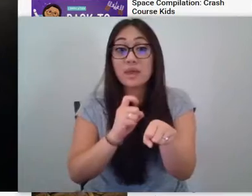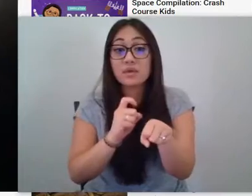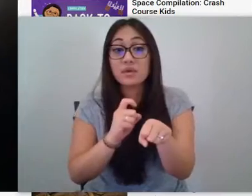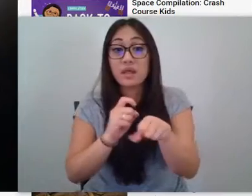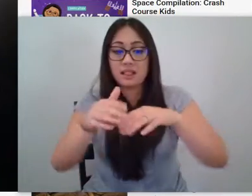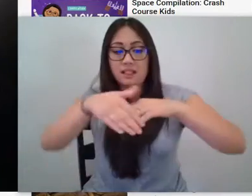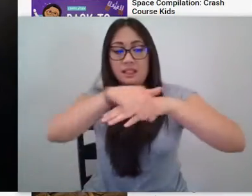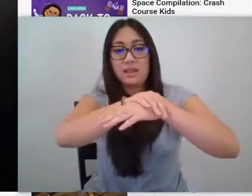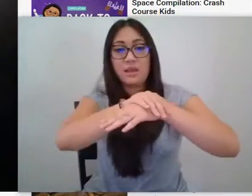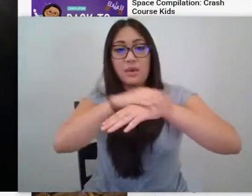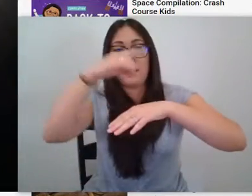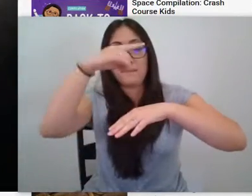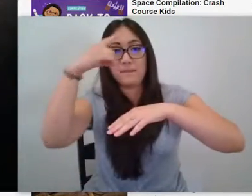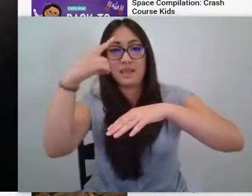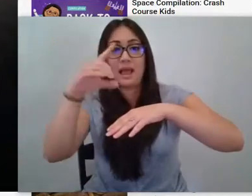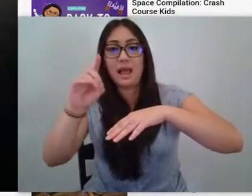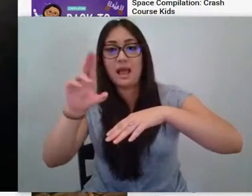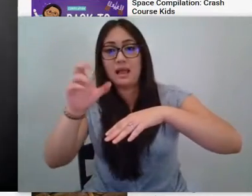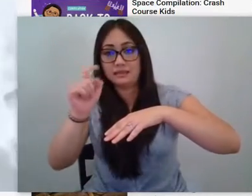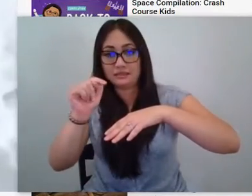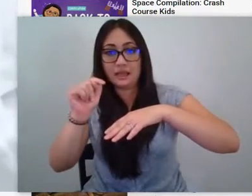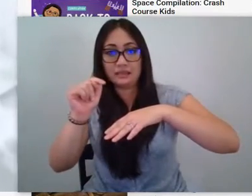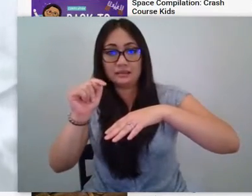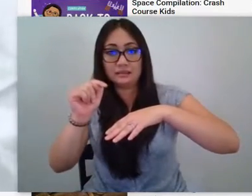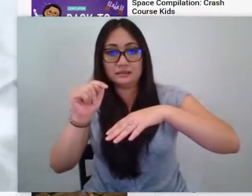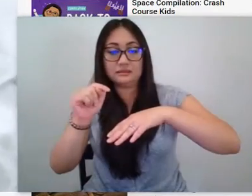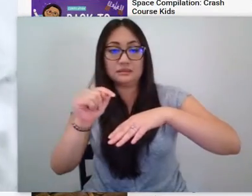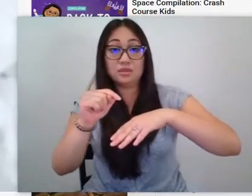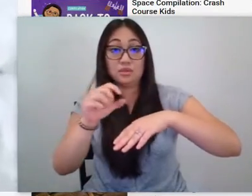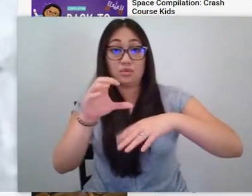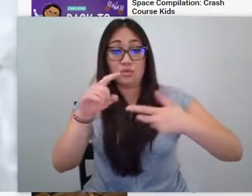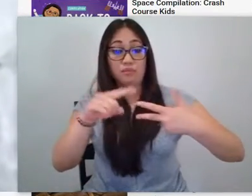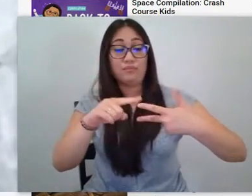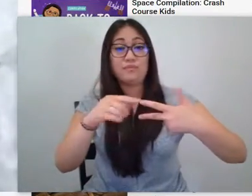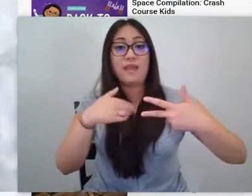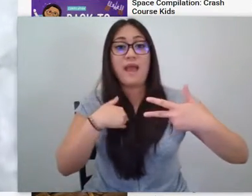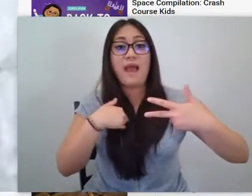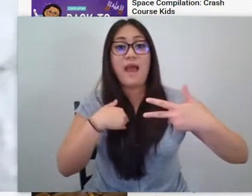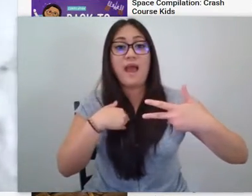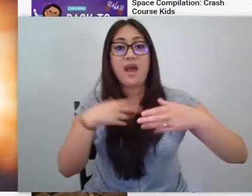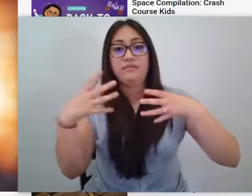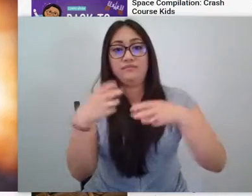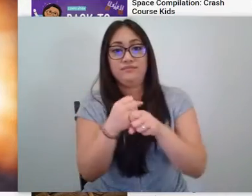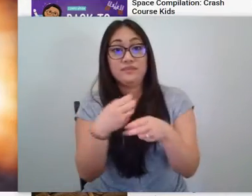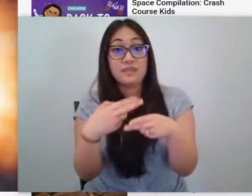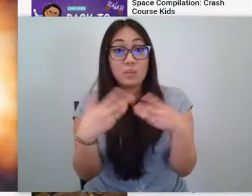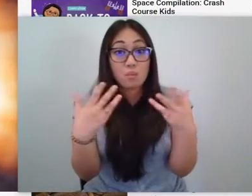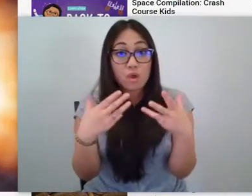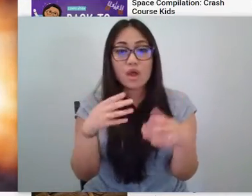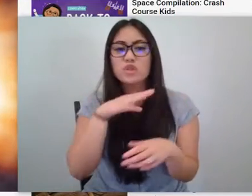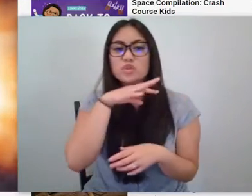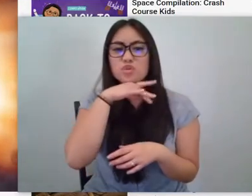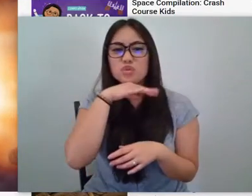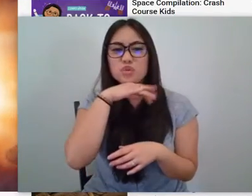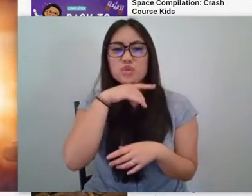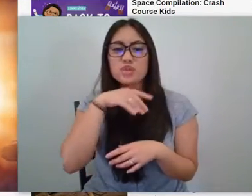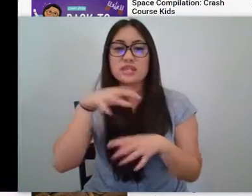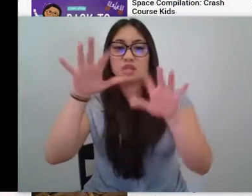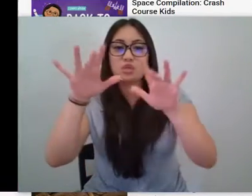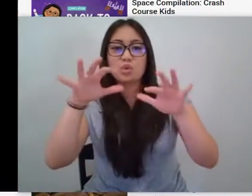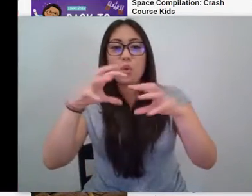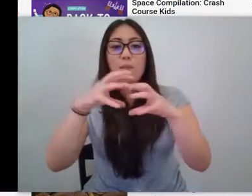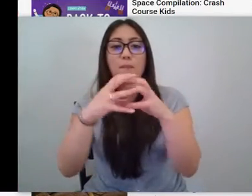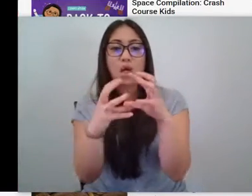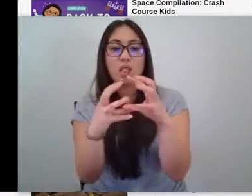black dust. That's why they got their nickname, Dirty Snowball. When a comet gets close to the Sun,